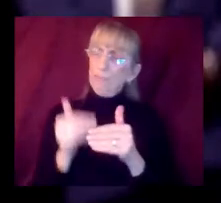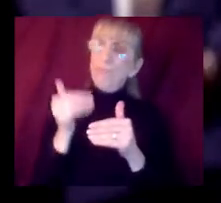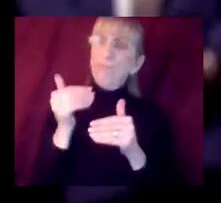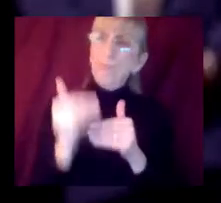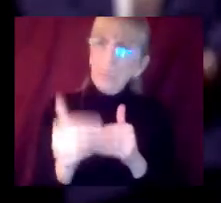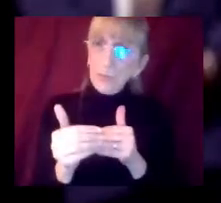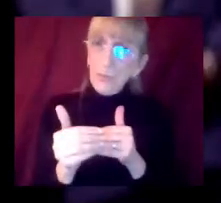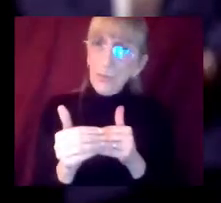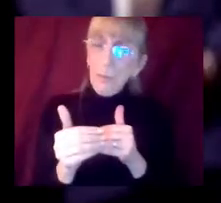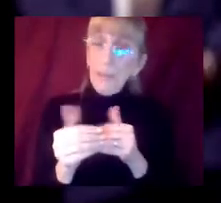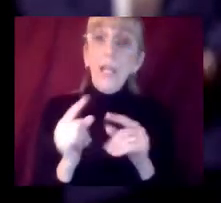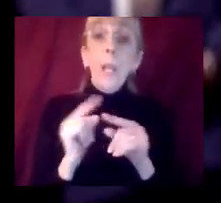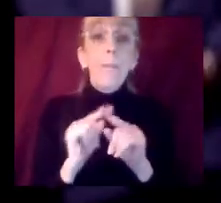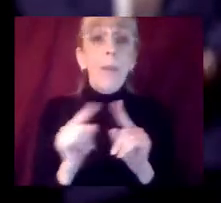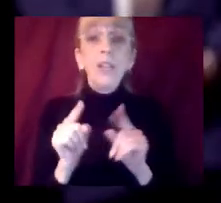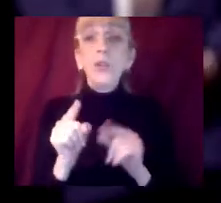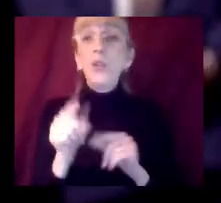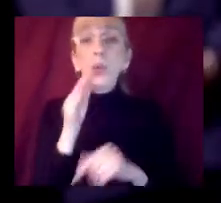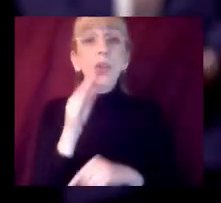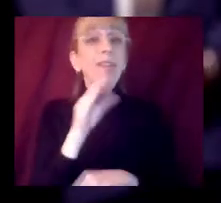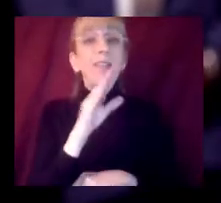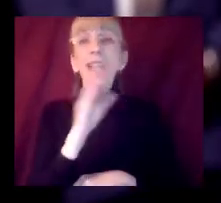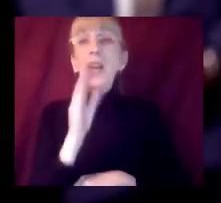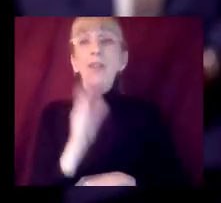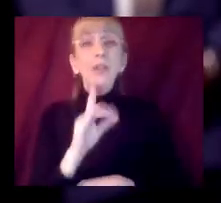But you'll never really